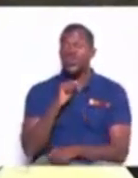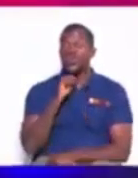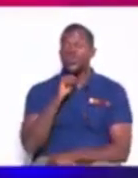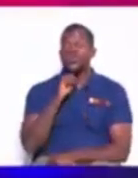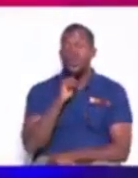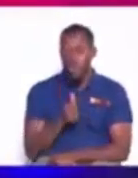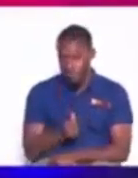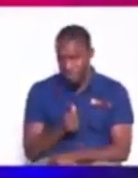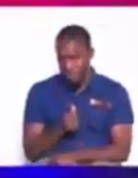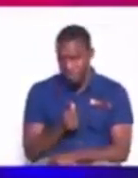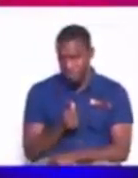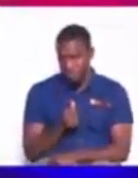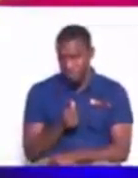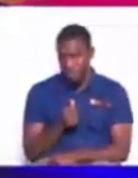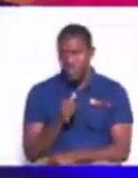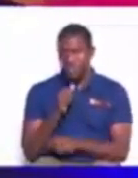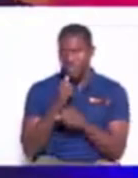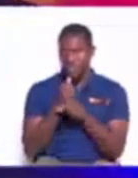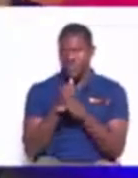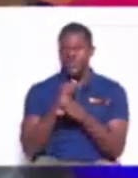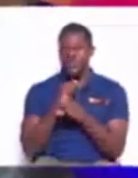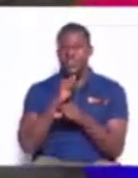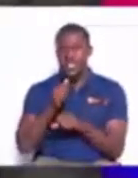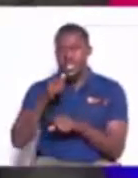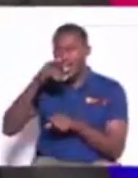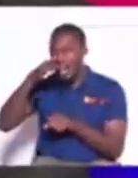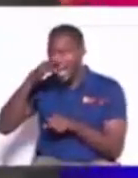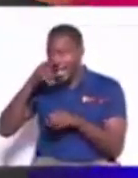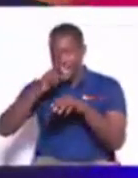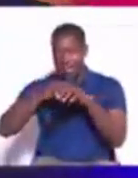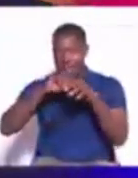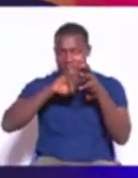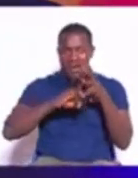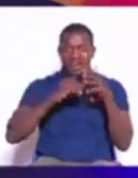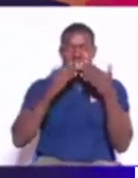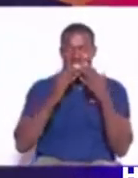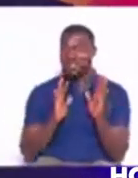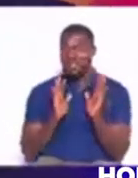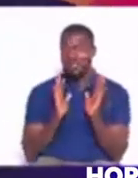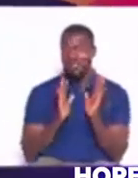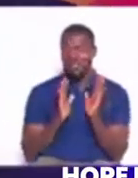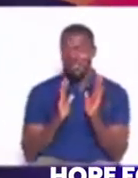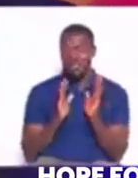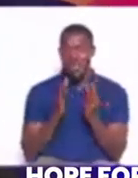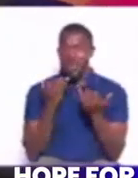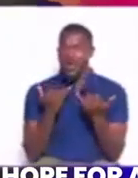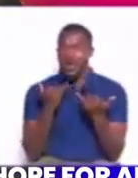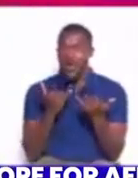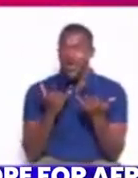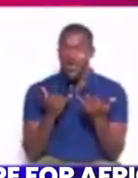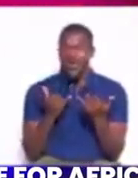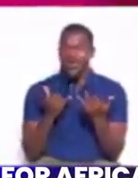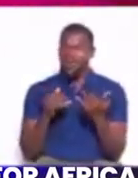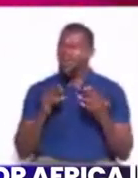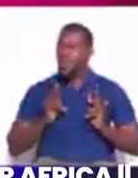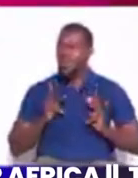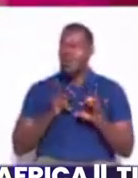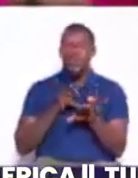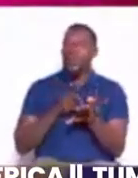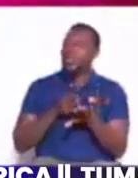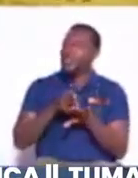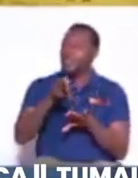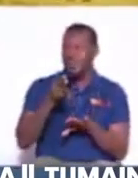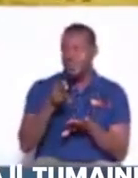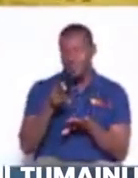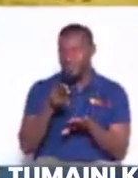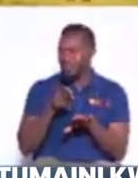adultery. At a time of thievery and robbery and dishonesty, God calls us to honesty and